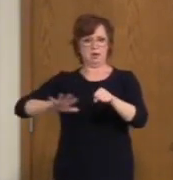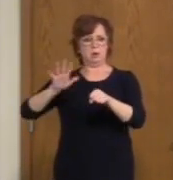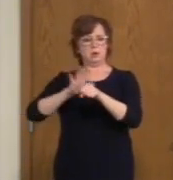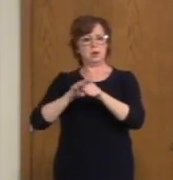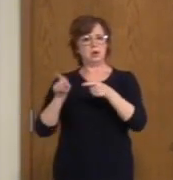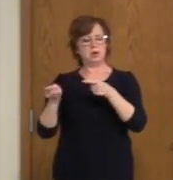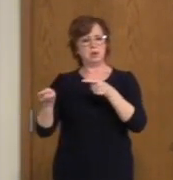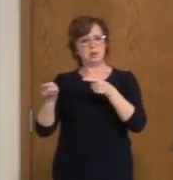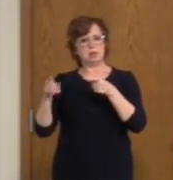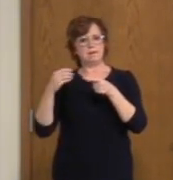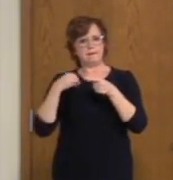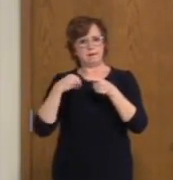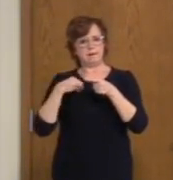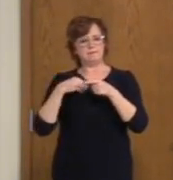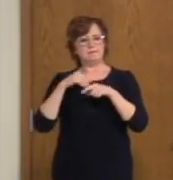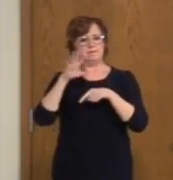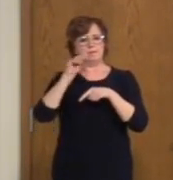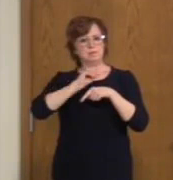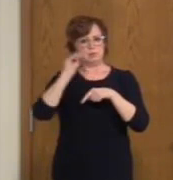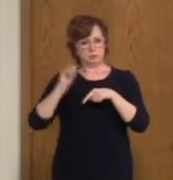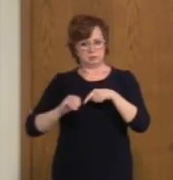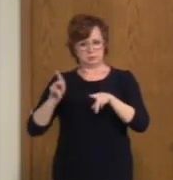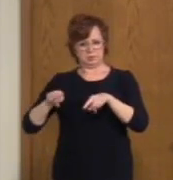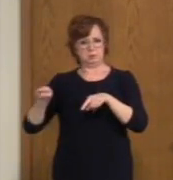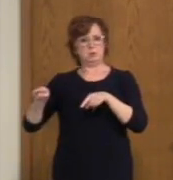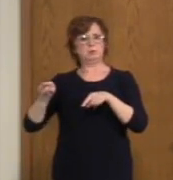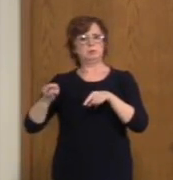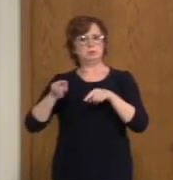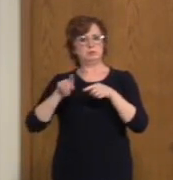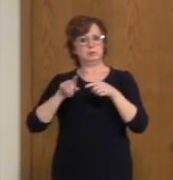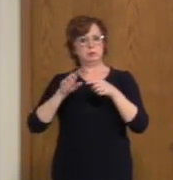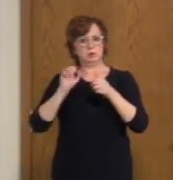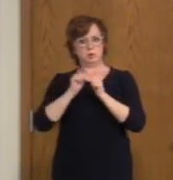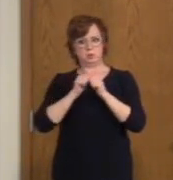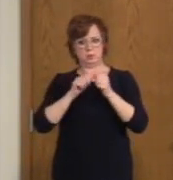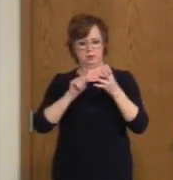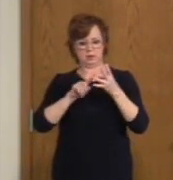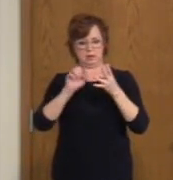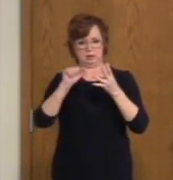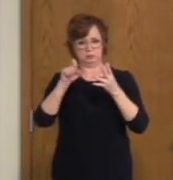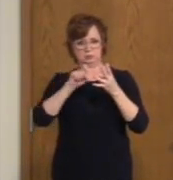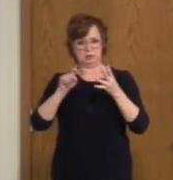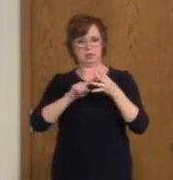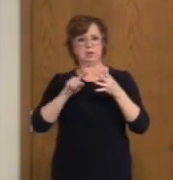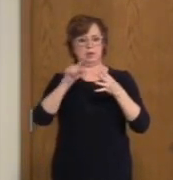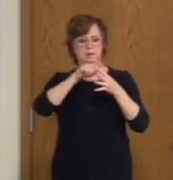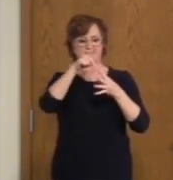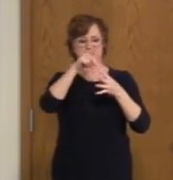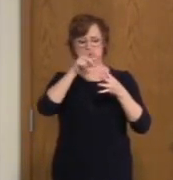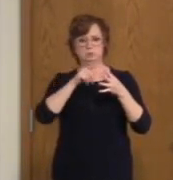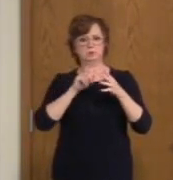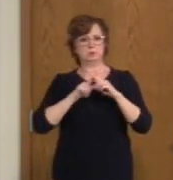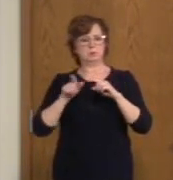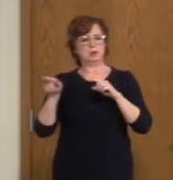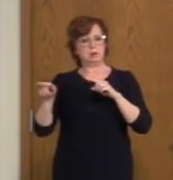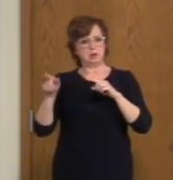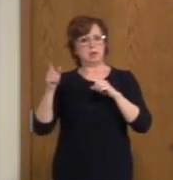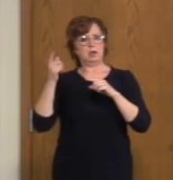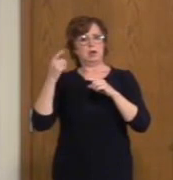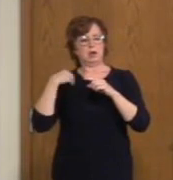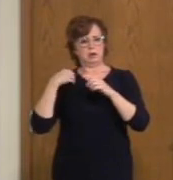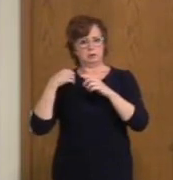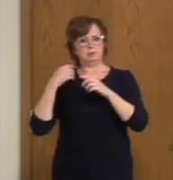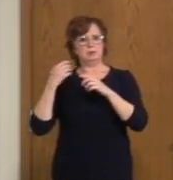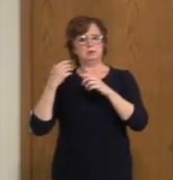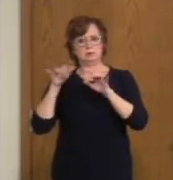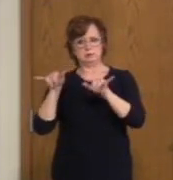Pfizer, and have not seen the same concern so far that some countries in Europe have reported. Europe continues in many